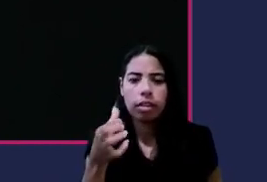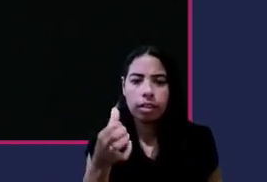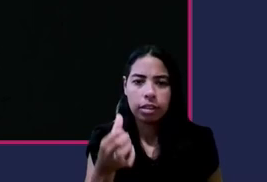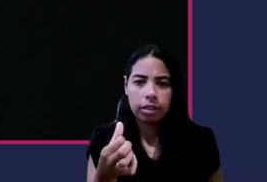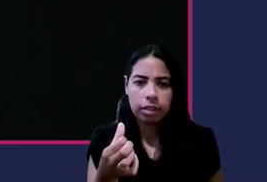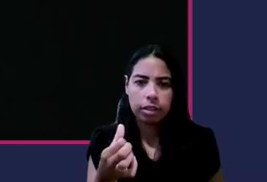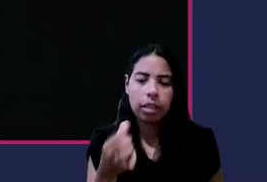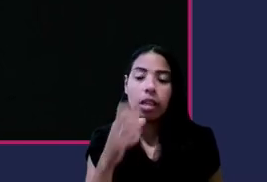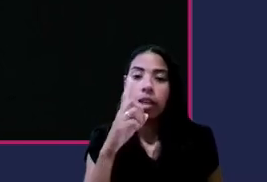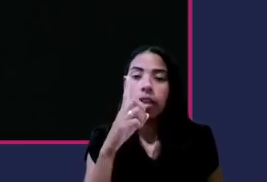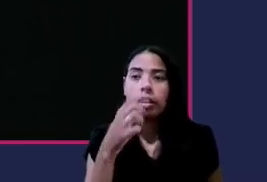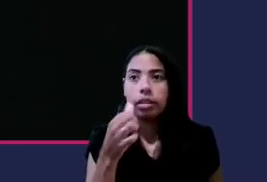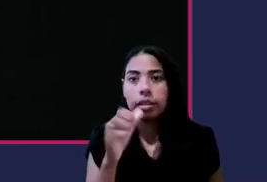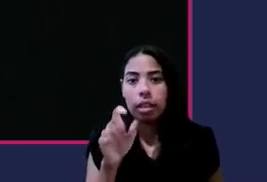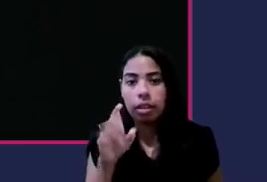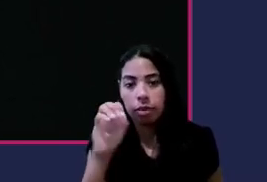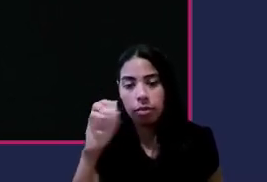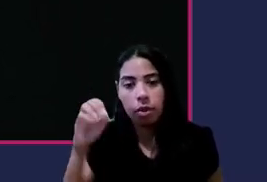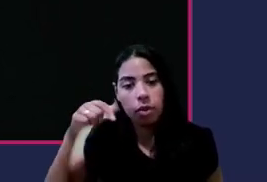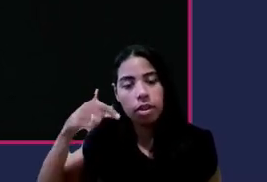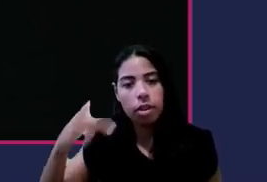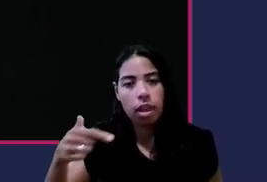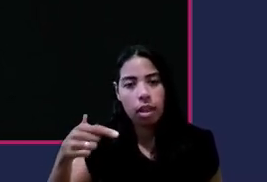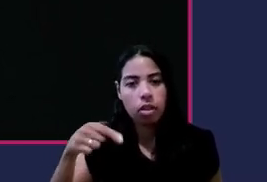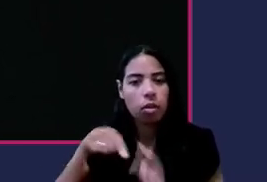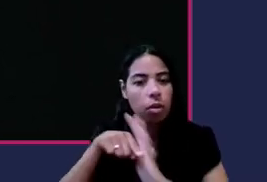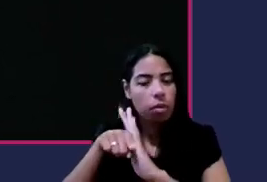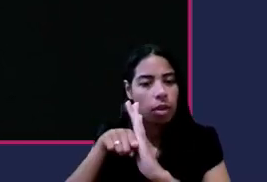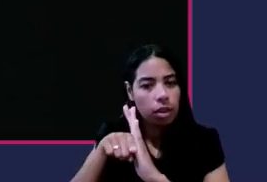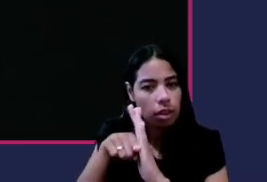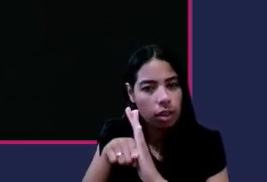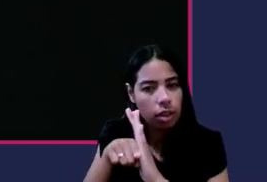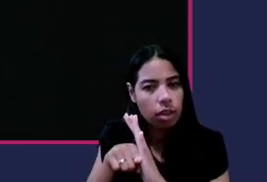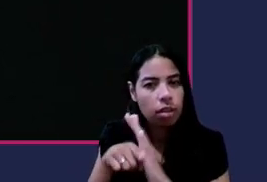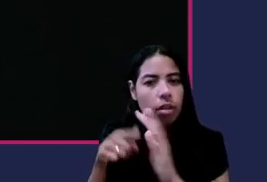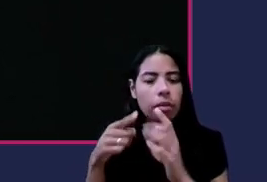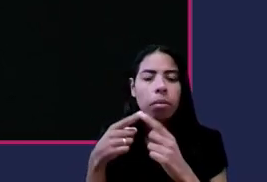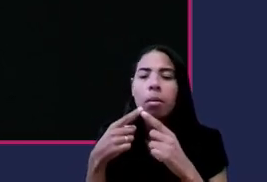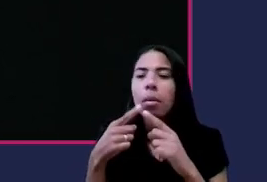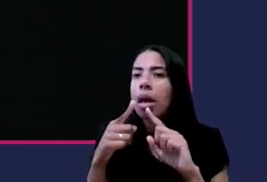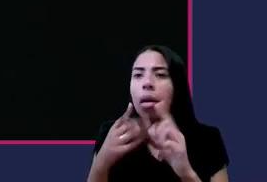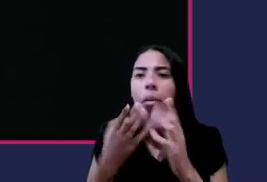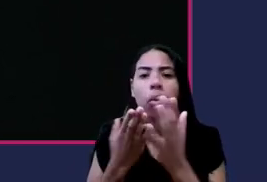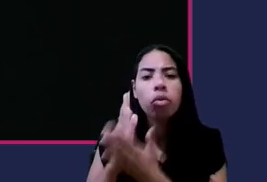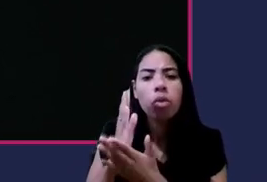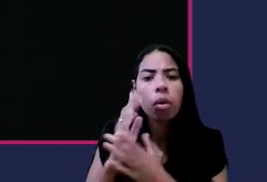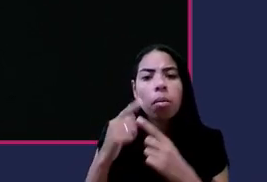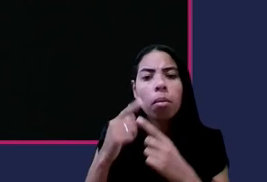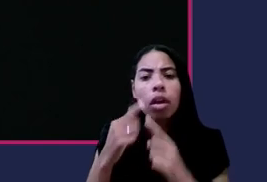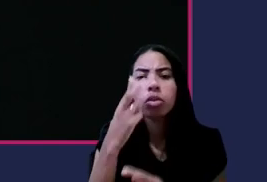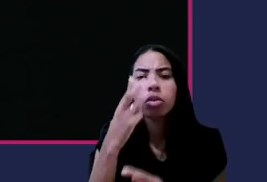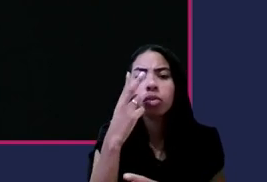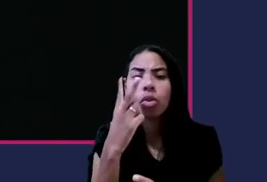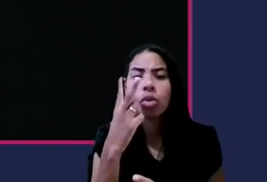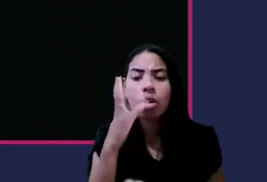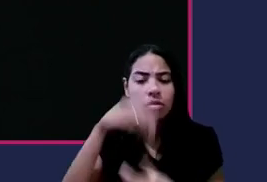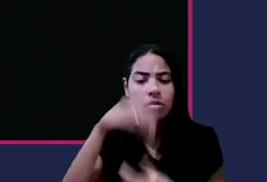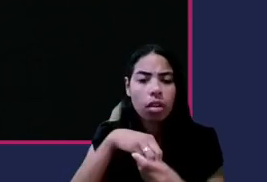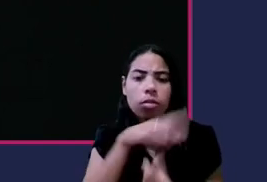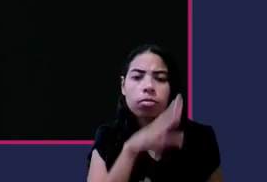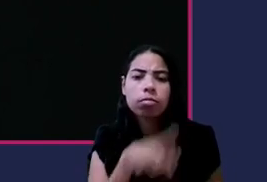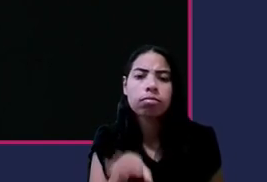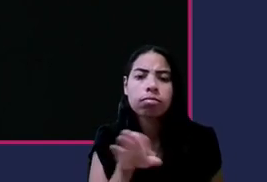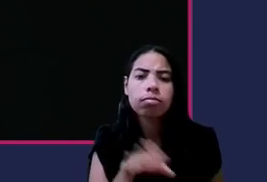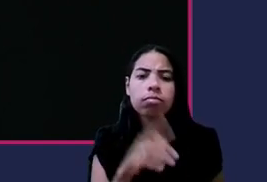projects, which is the PL-697 from clinical trials. It was approved recently, but two items were